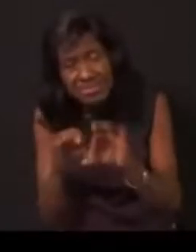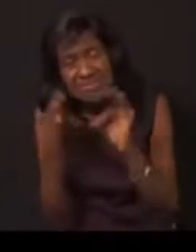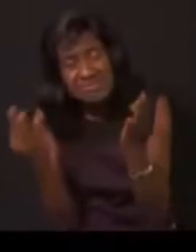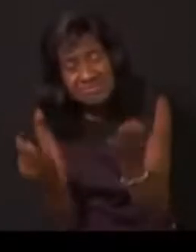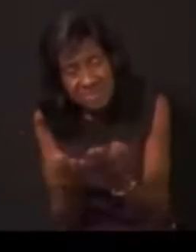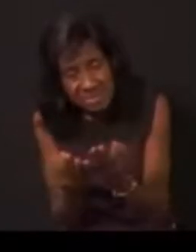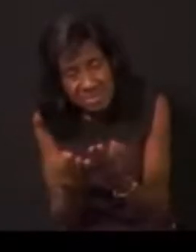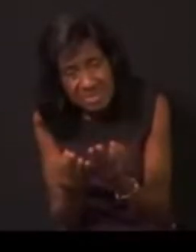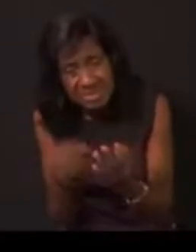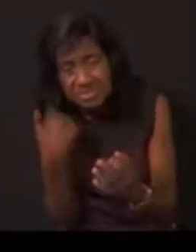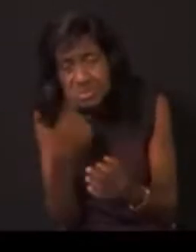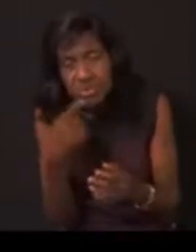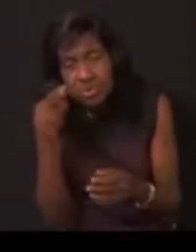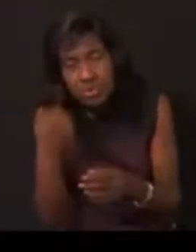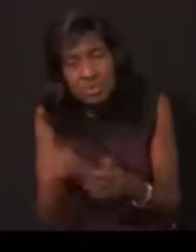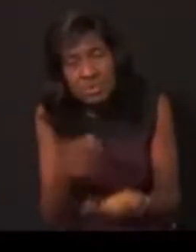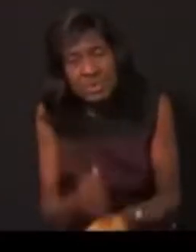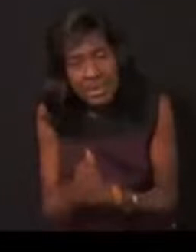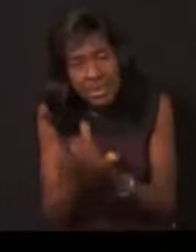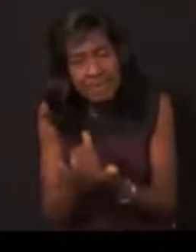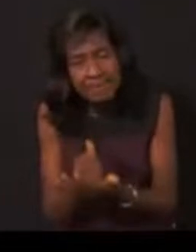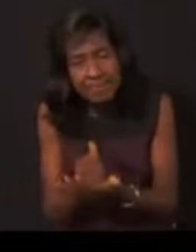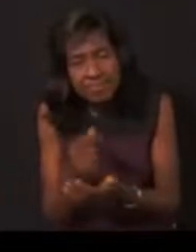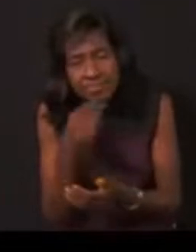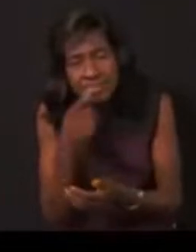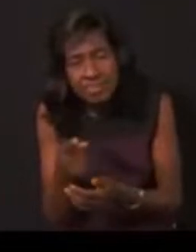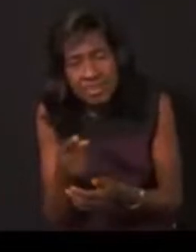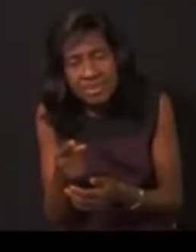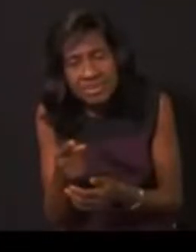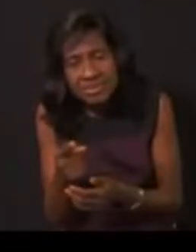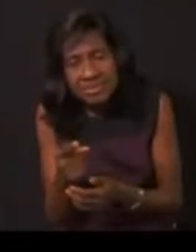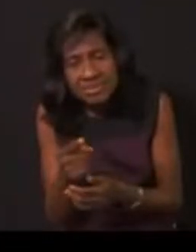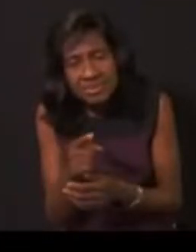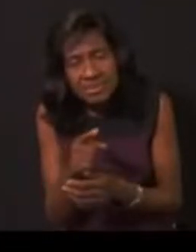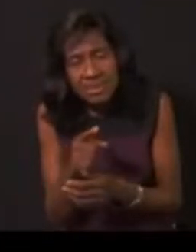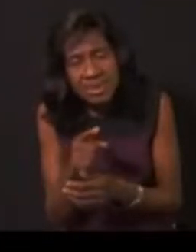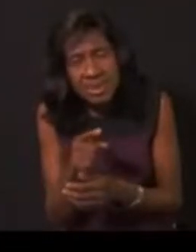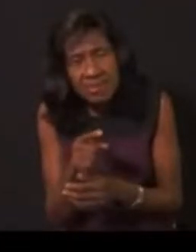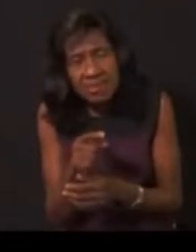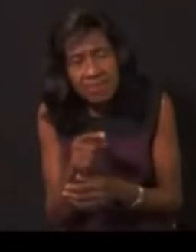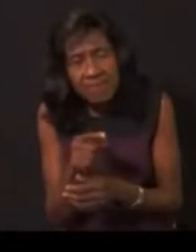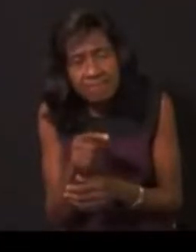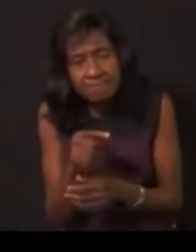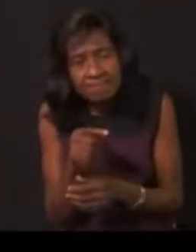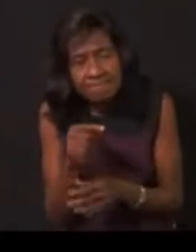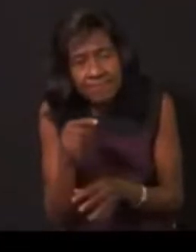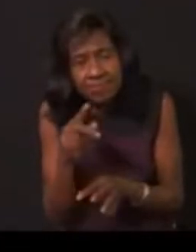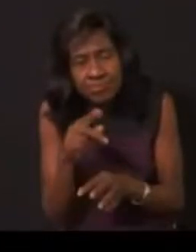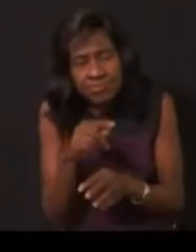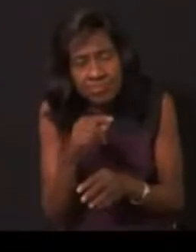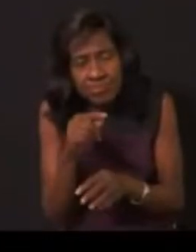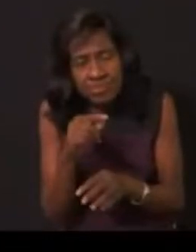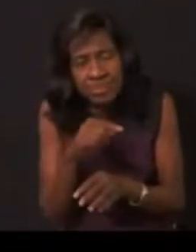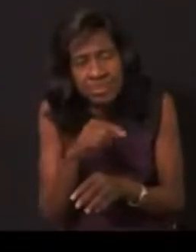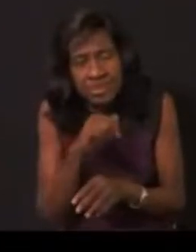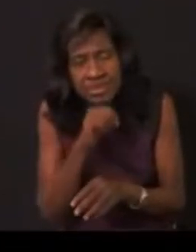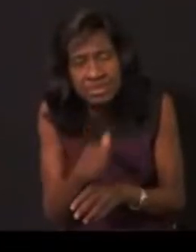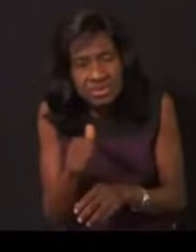as well. I haven't lately had any representations that people haven't been able to get food or